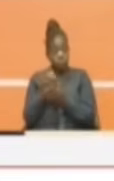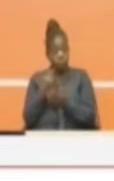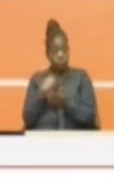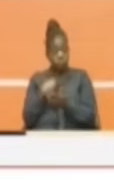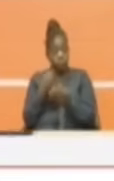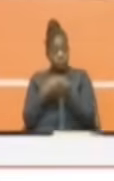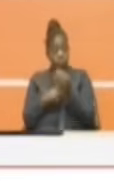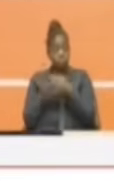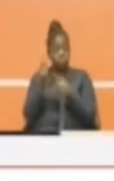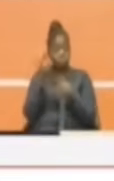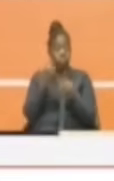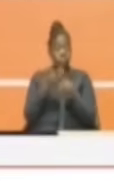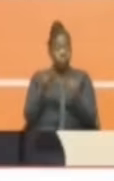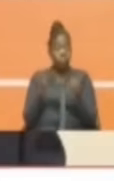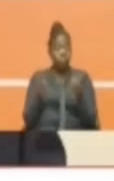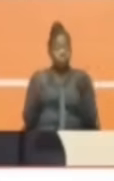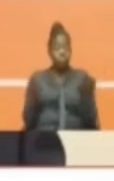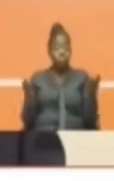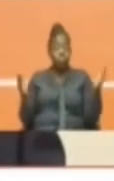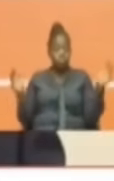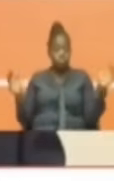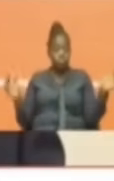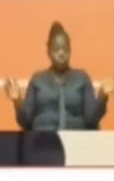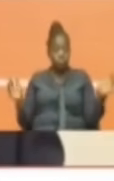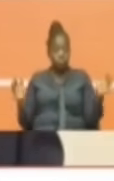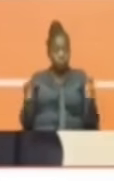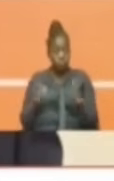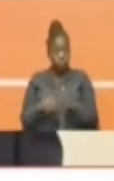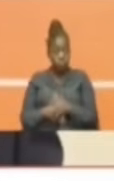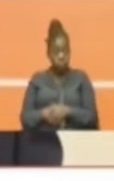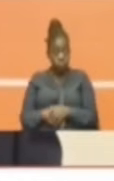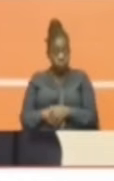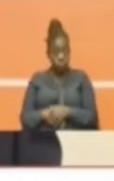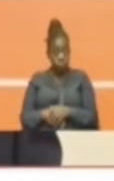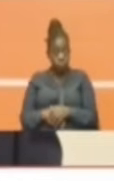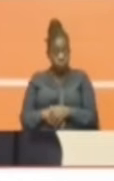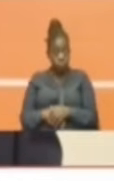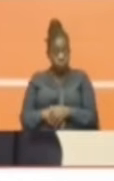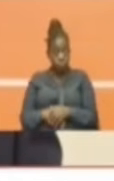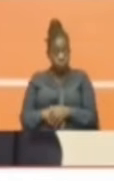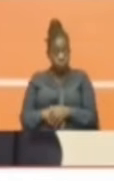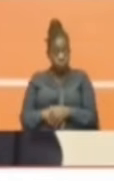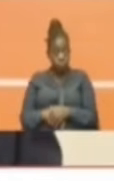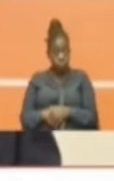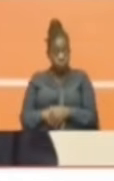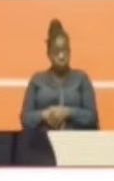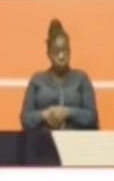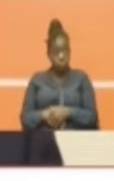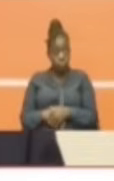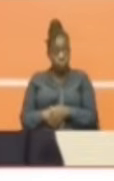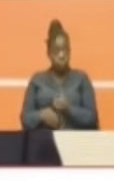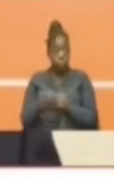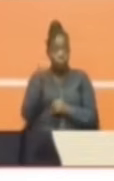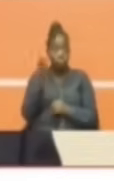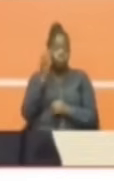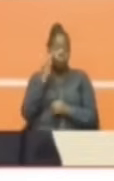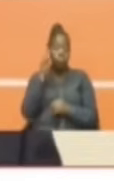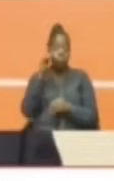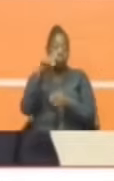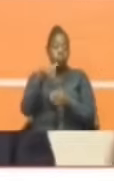mabati invoice yange nzo kube nene nga million omukaga